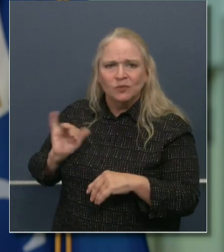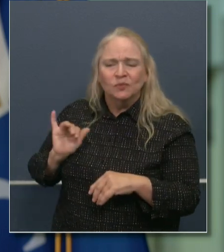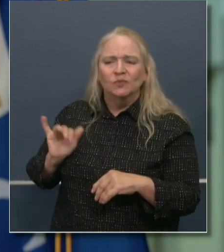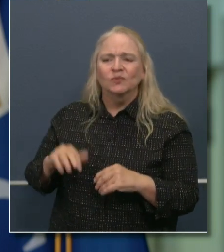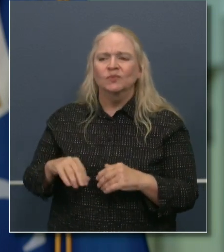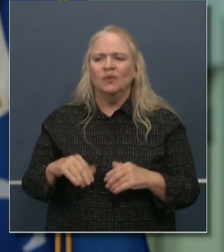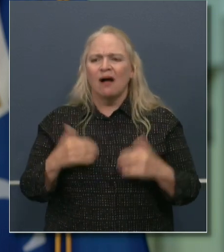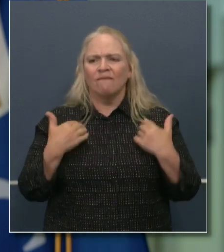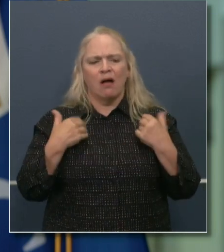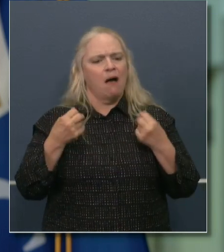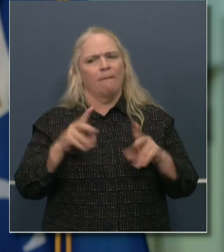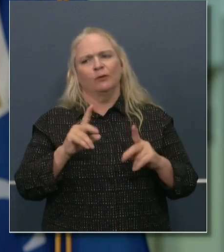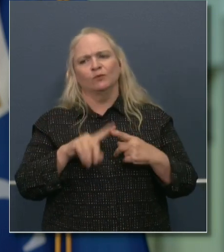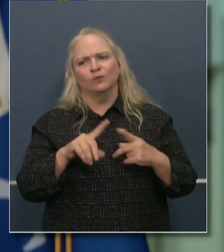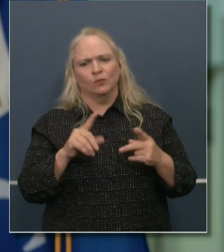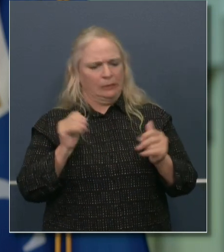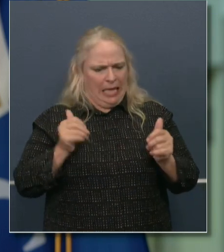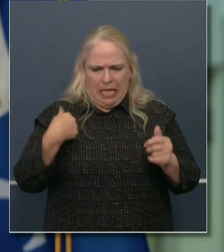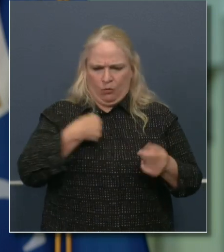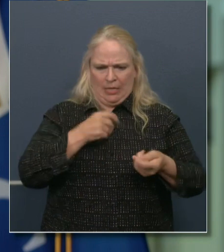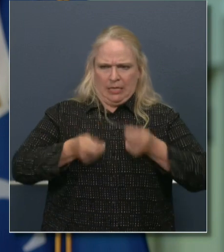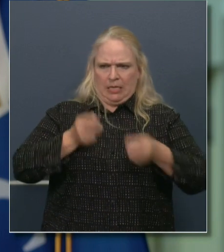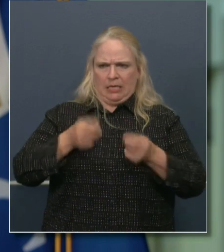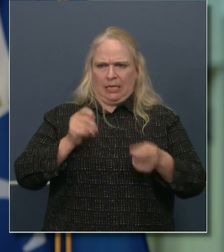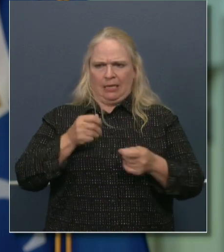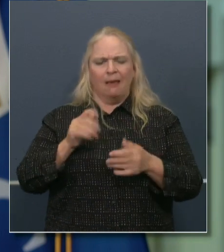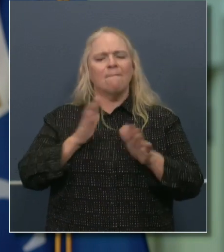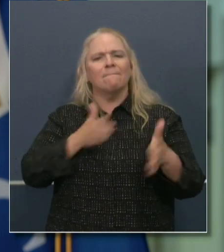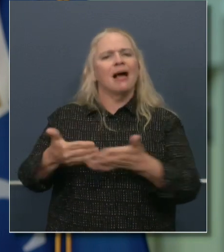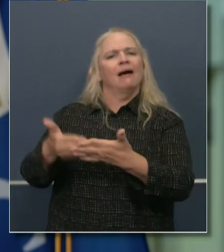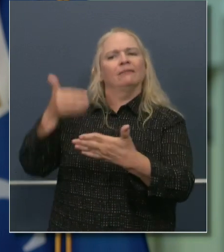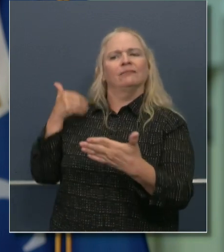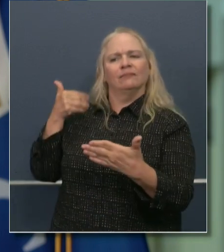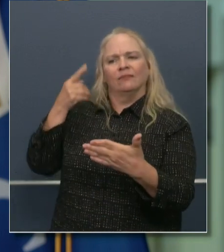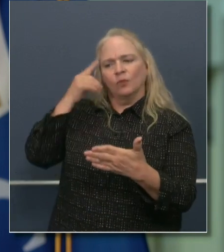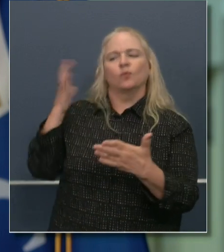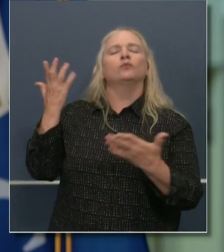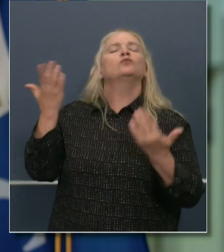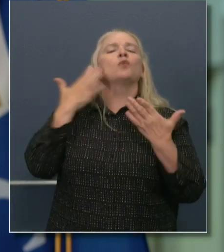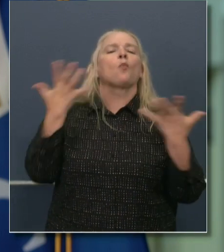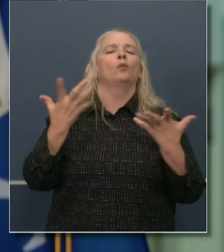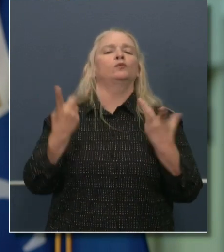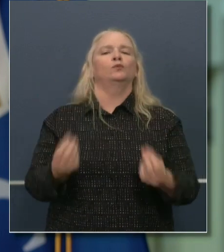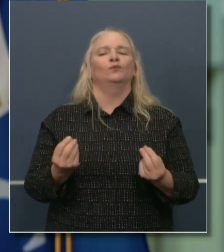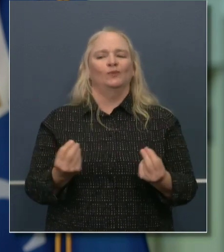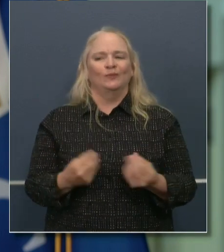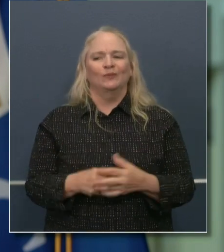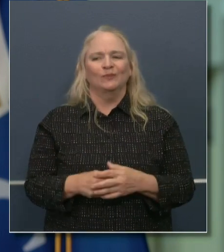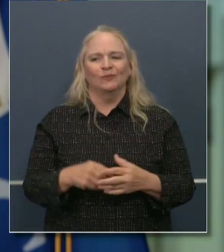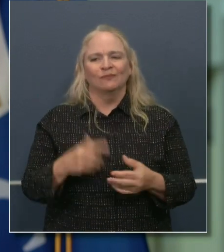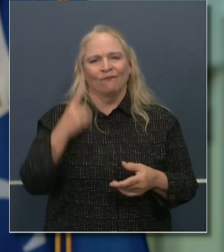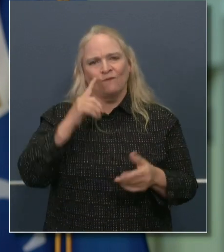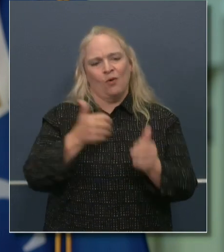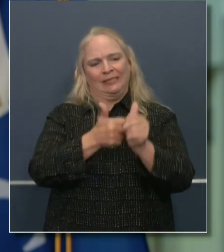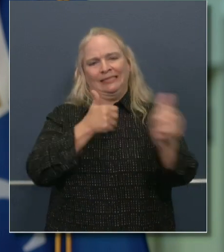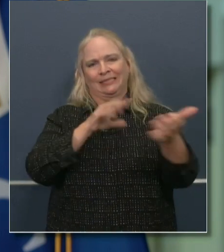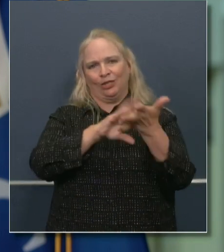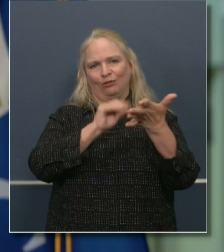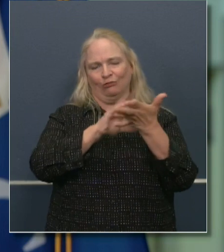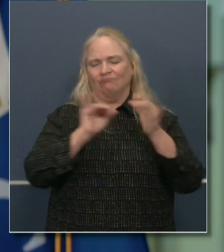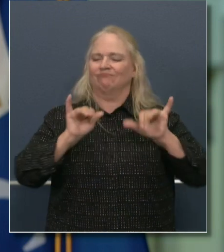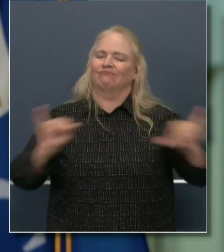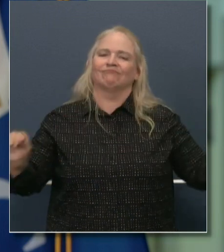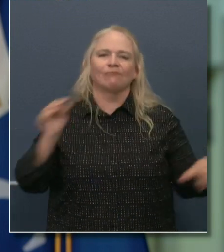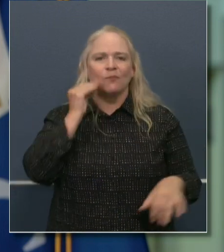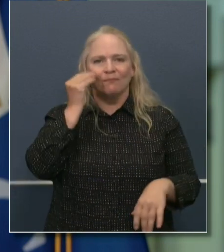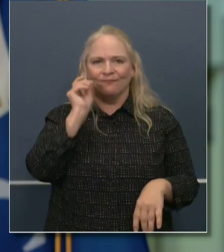to begin to adjust and make plans. I will say on distance learning, and this is a broad stroke statement, we were able to knock down